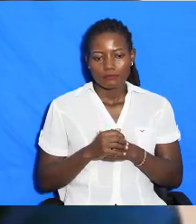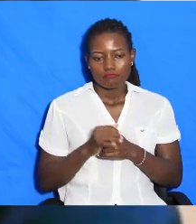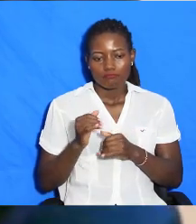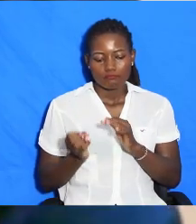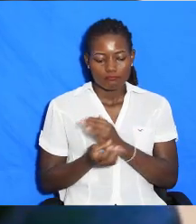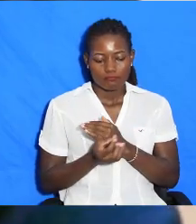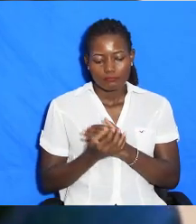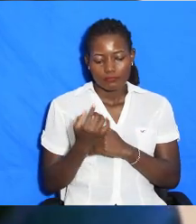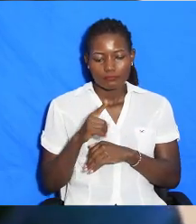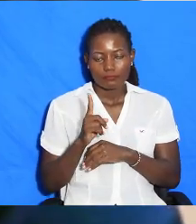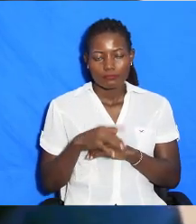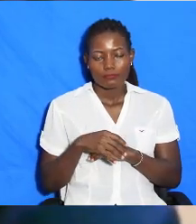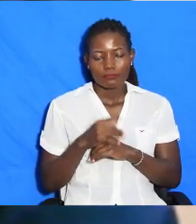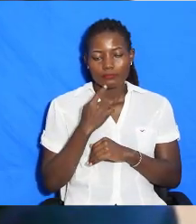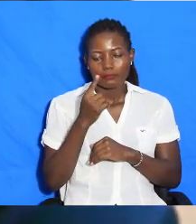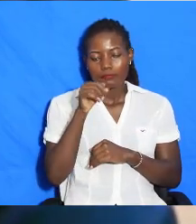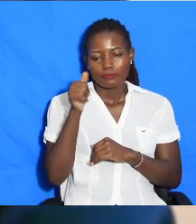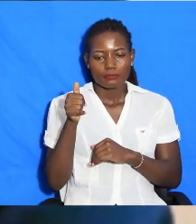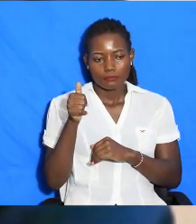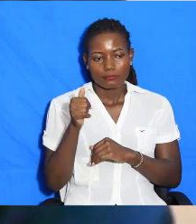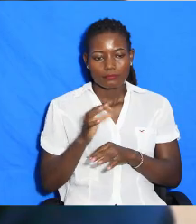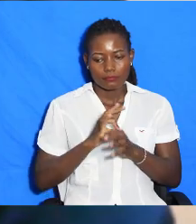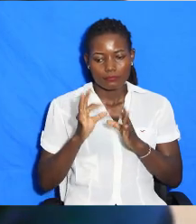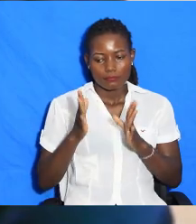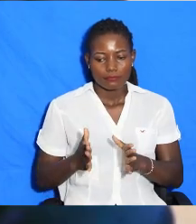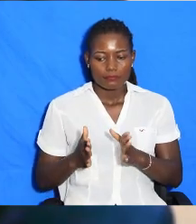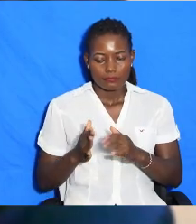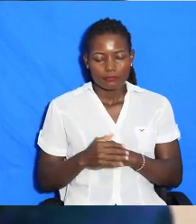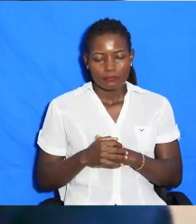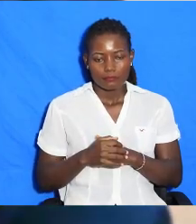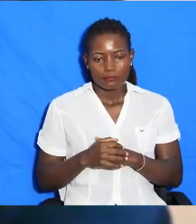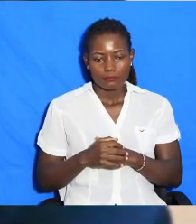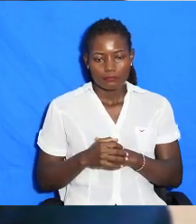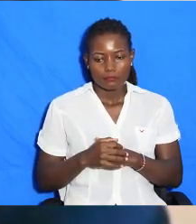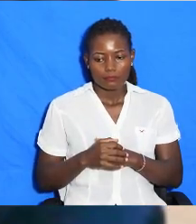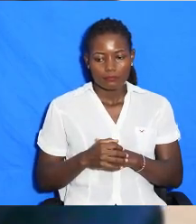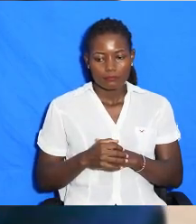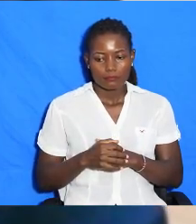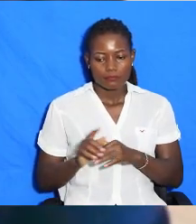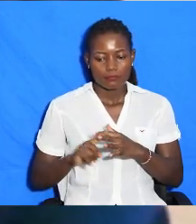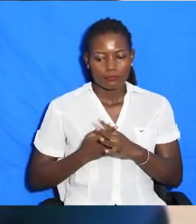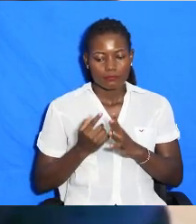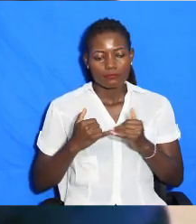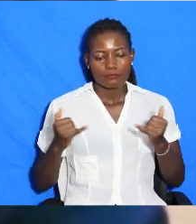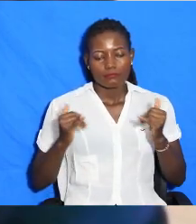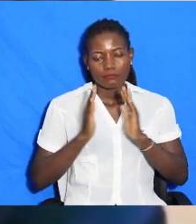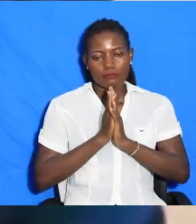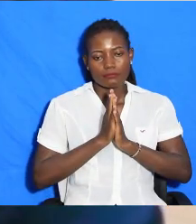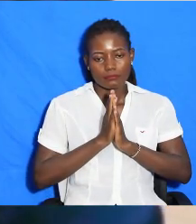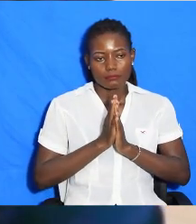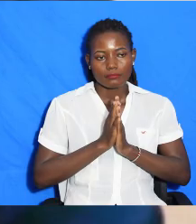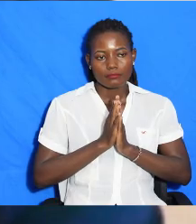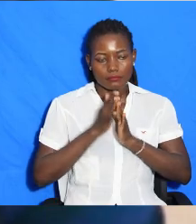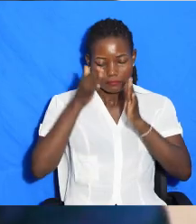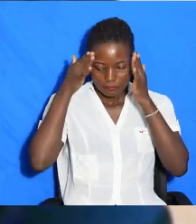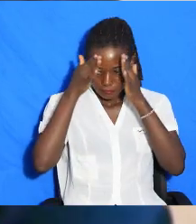would be to tell other sprinters other sprinters at the start line just to pray and focus on